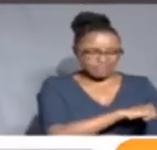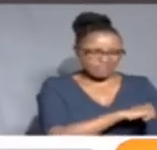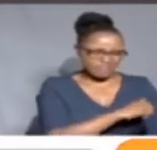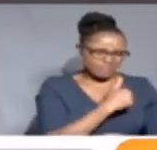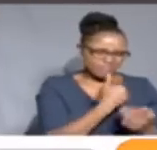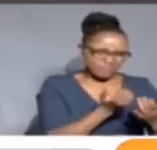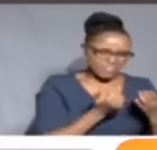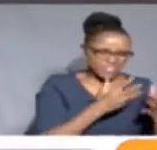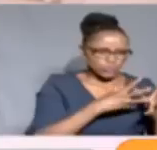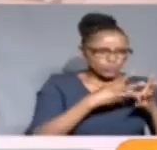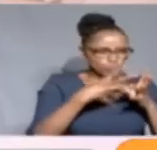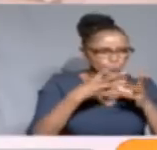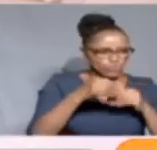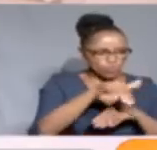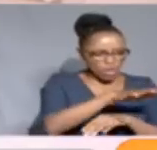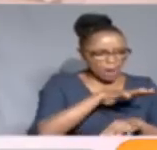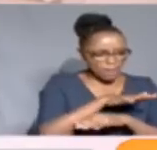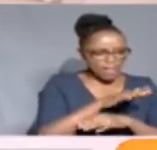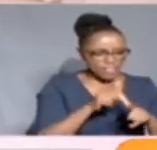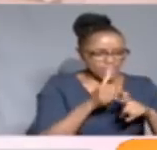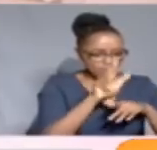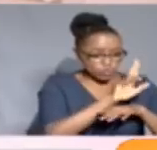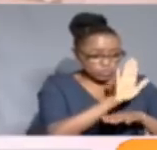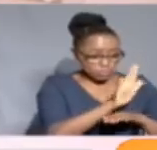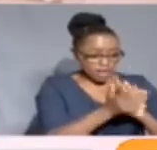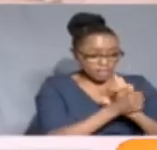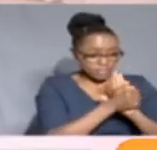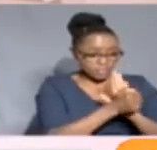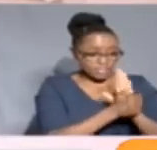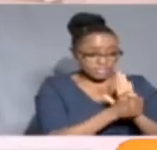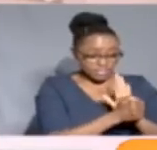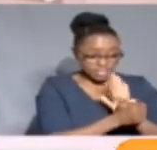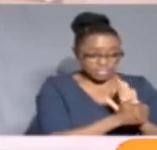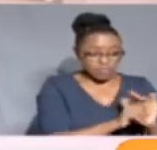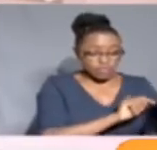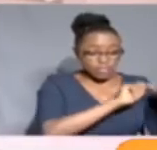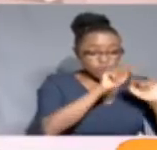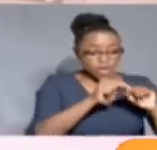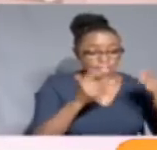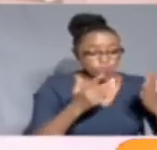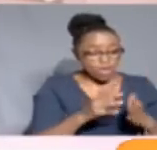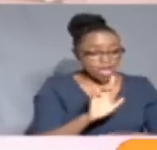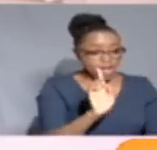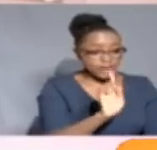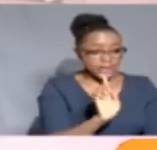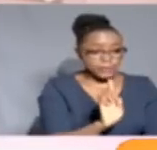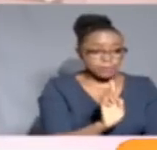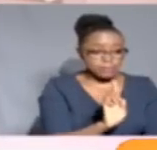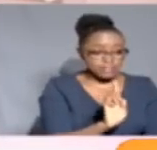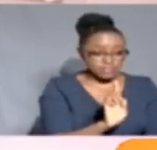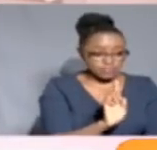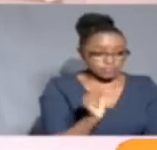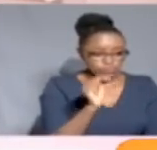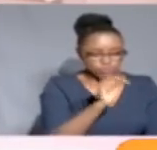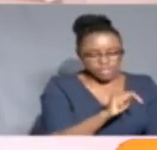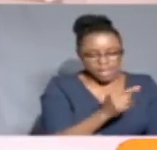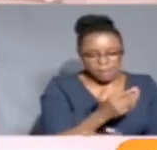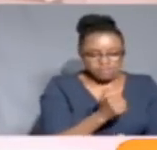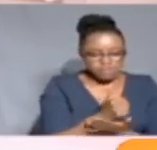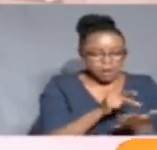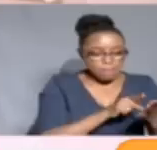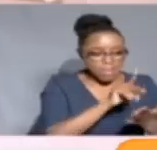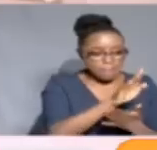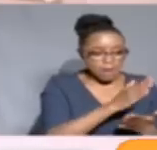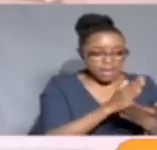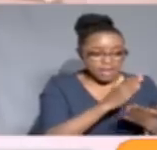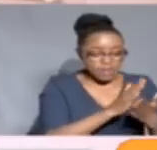some place to go and actualize these skills. That was in Nairobi. He had to come to Nairobi. So we intervened by paying his